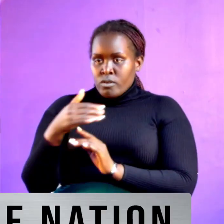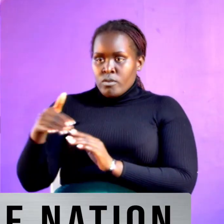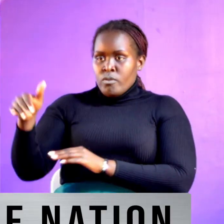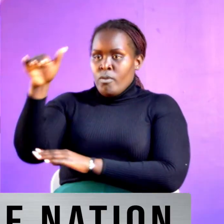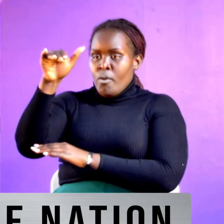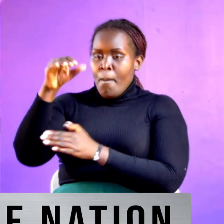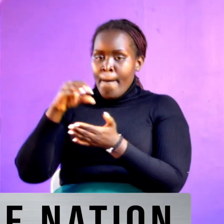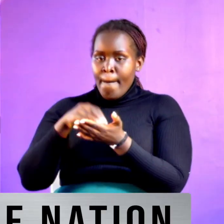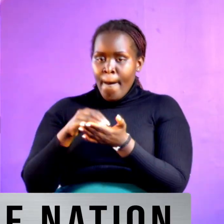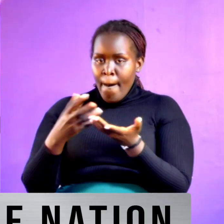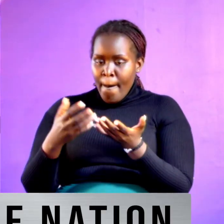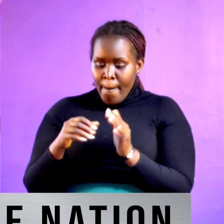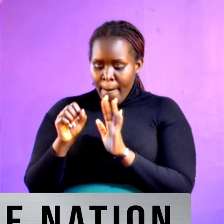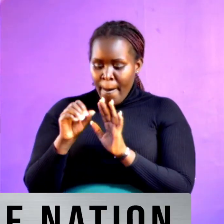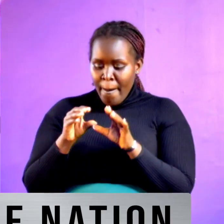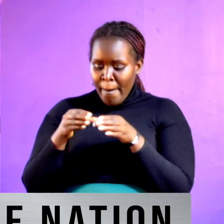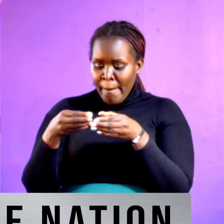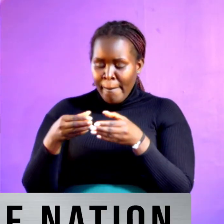party,